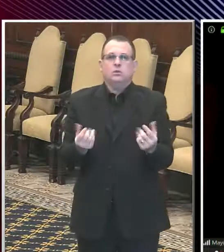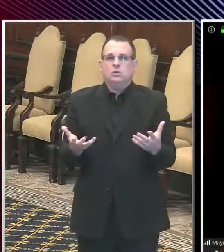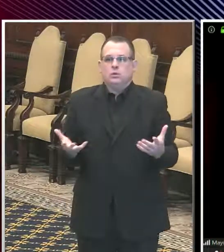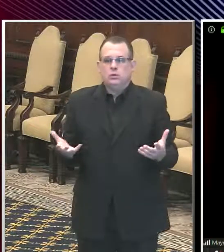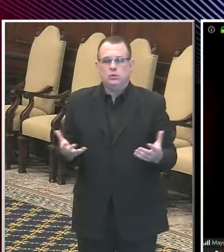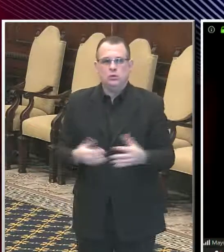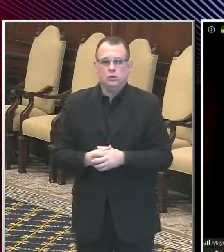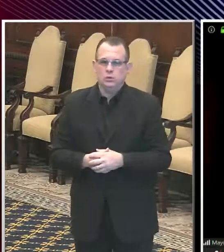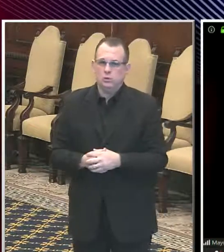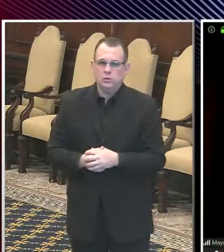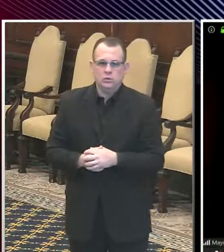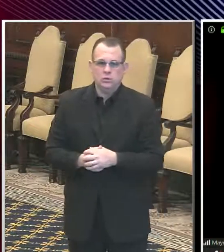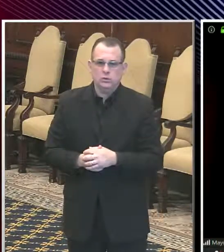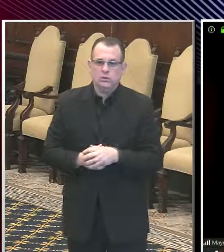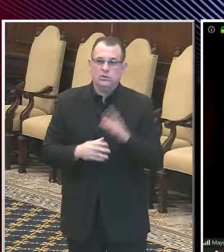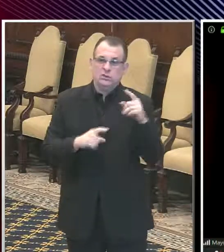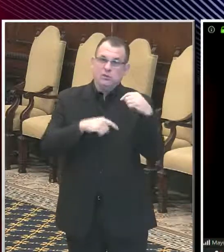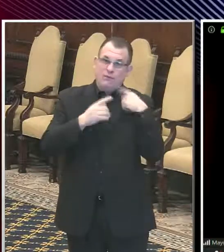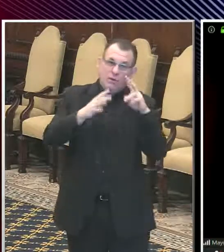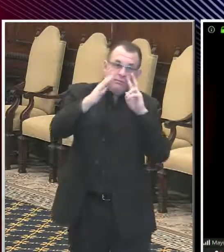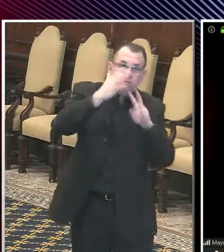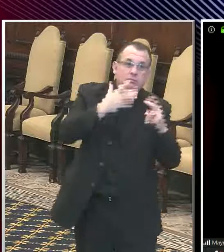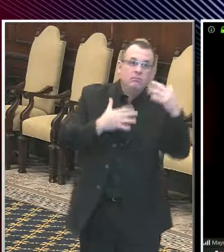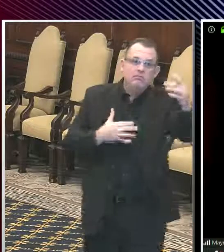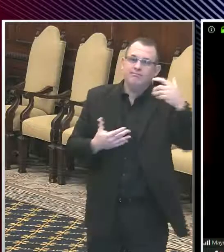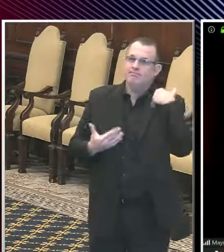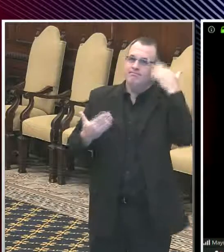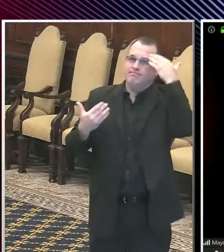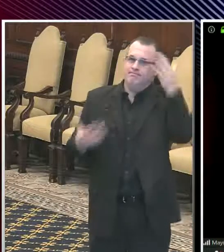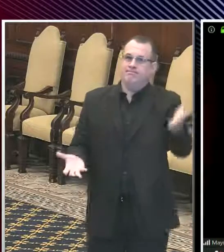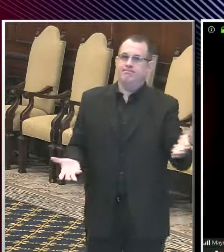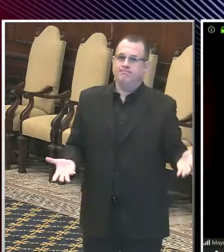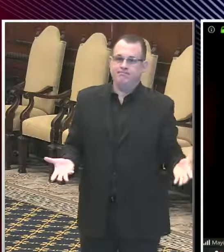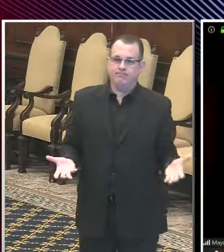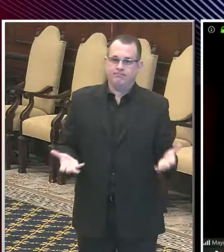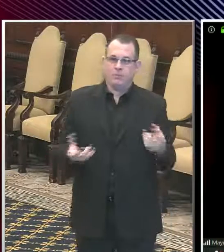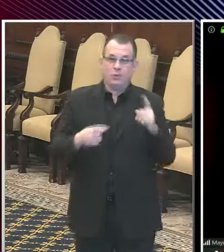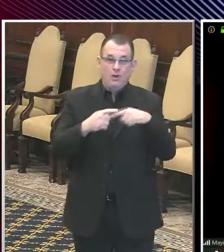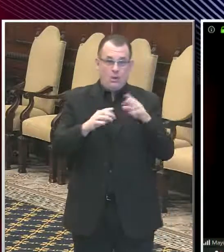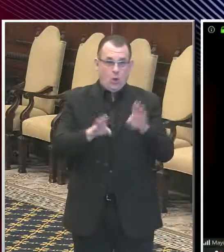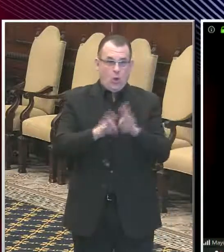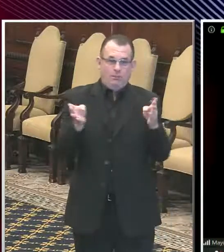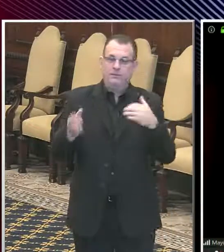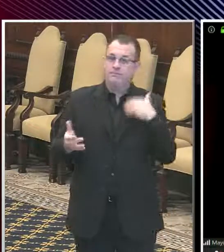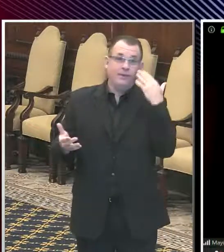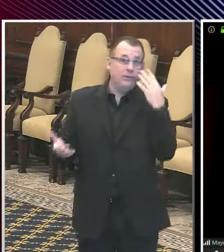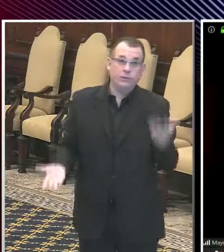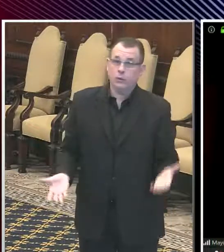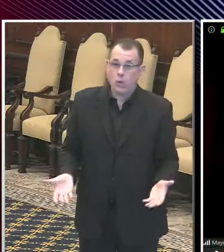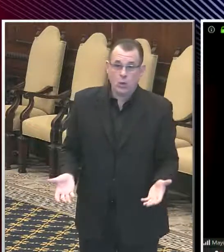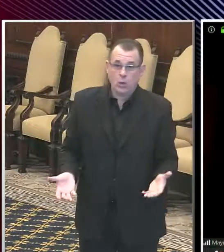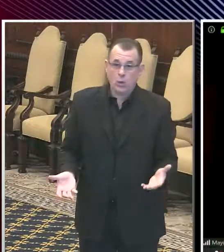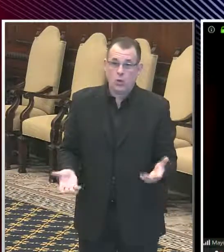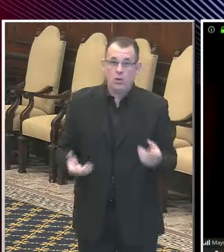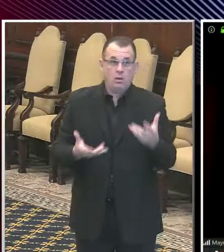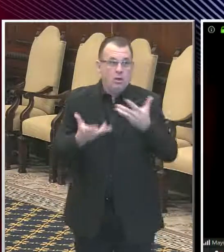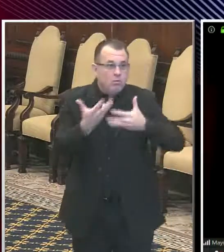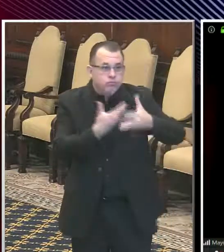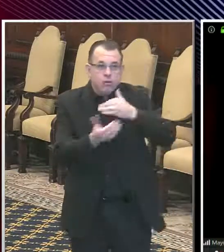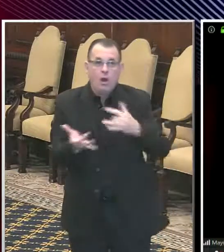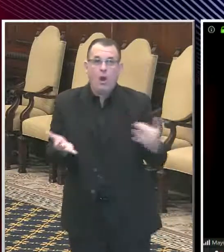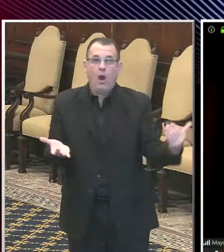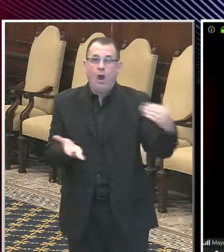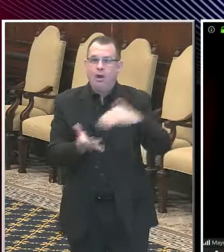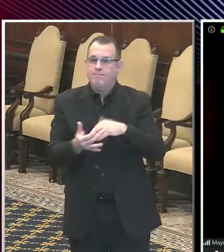it's so far the unknown is the unknown as to when they can come back, when they can fully engage again. But we are in contact with them. We